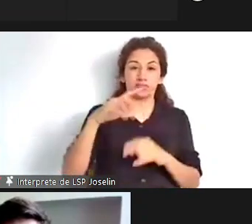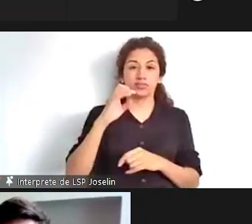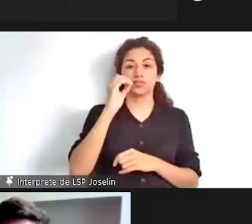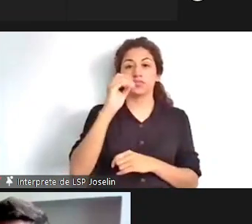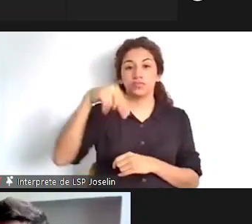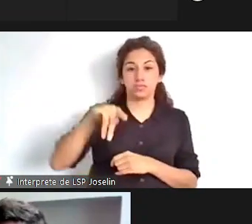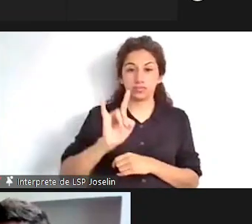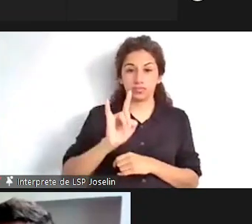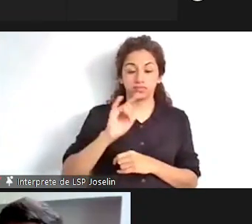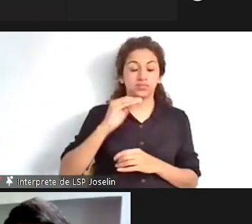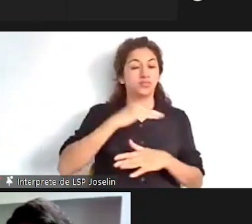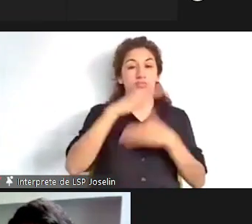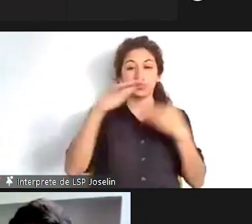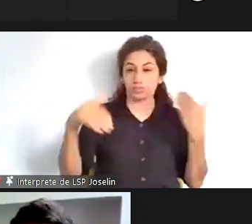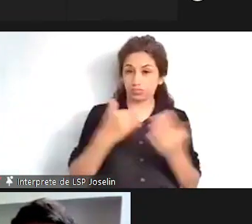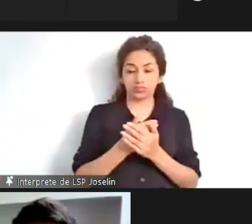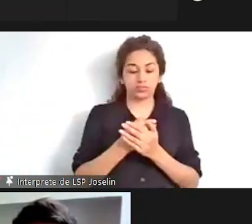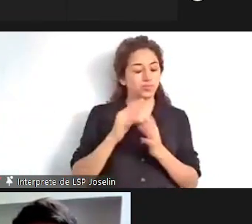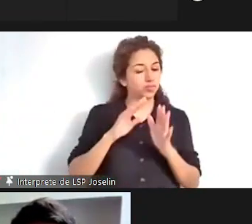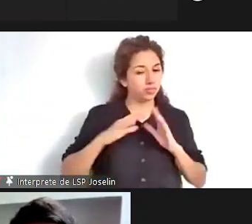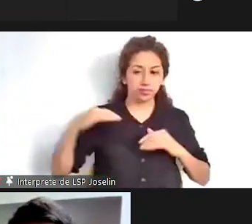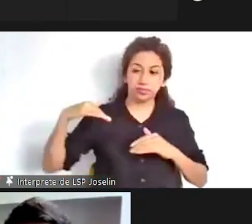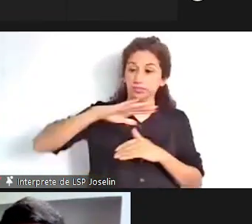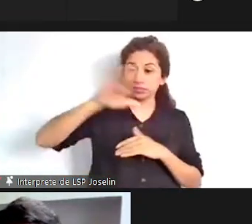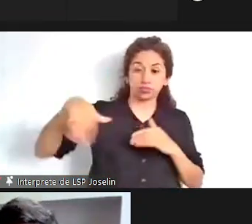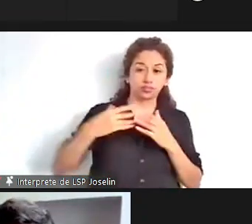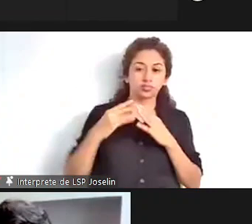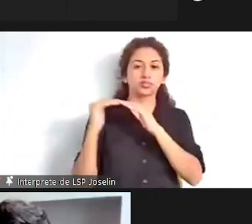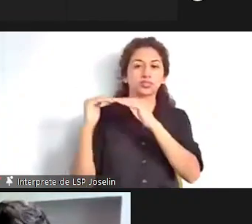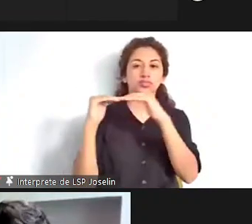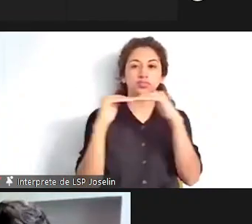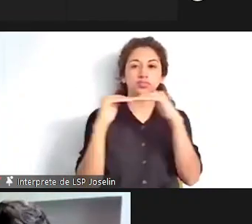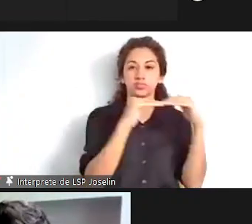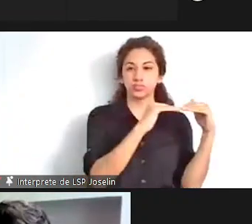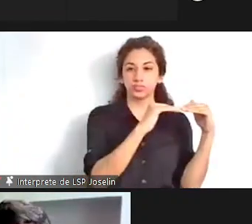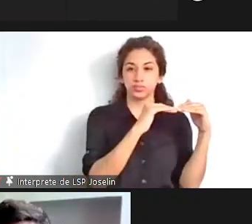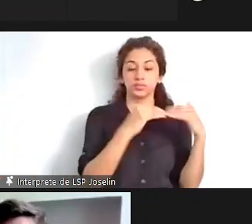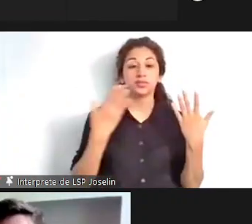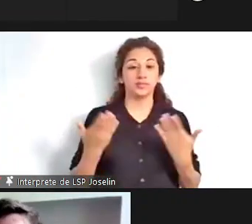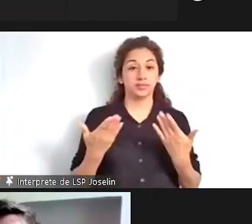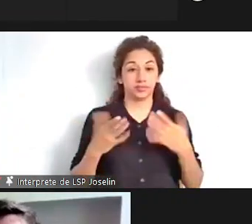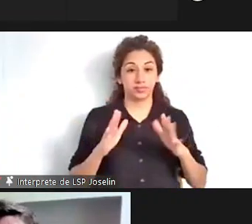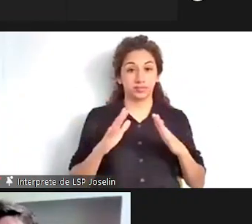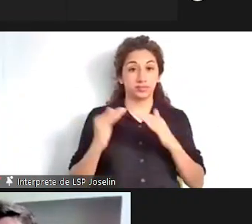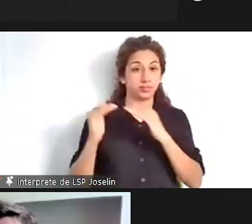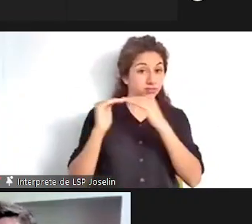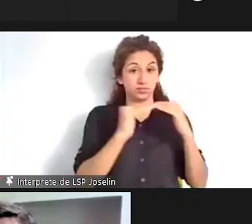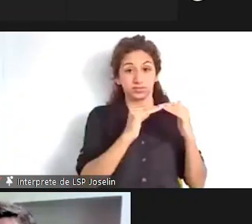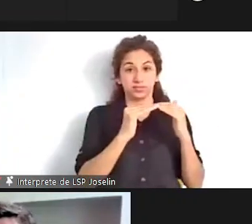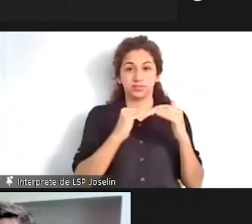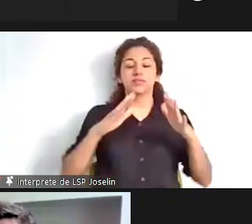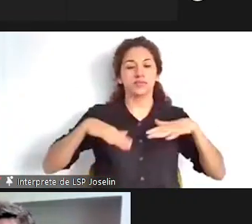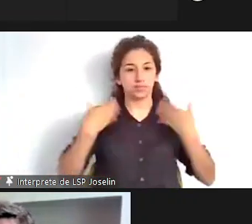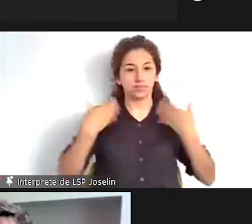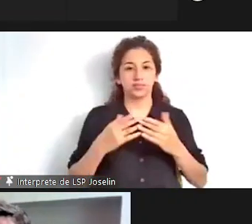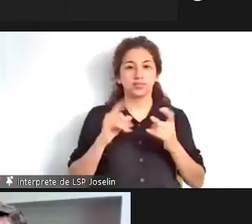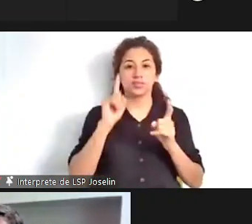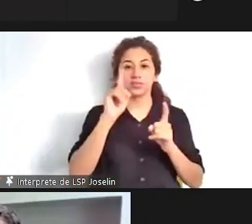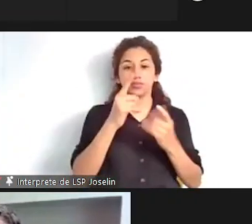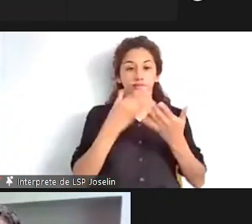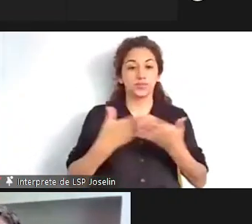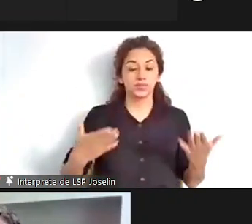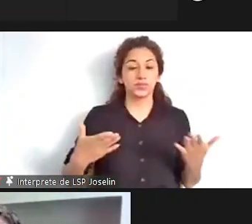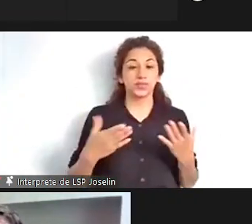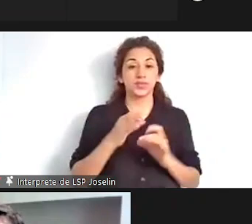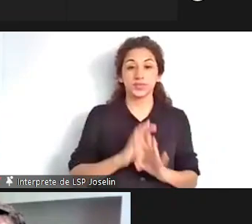oecd ilo united nations be all aligned and completing